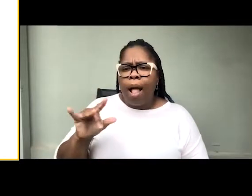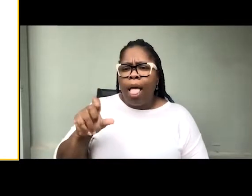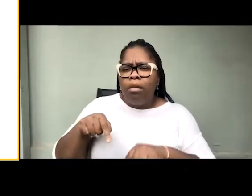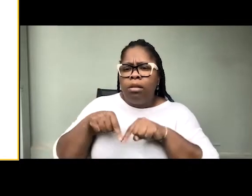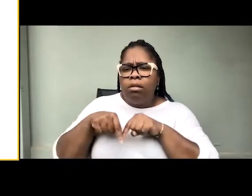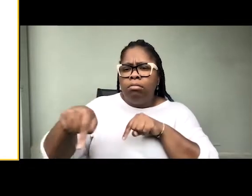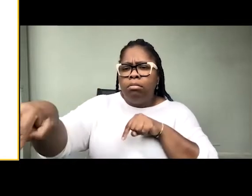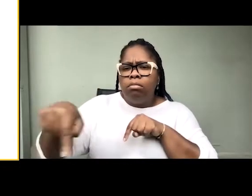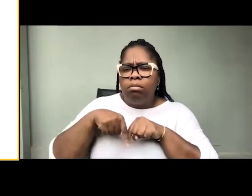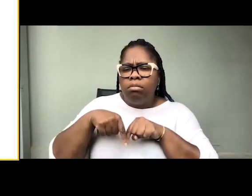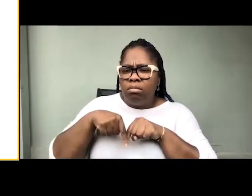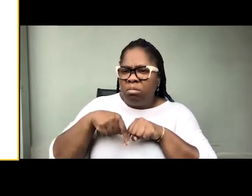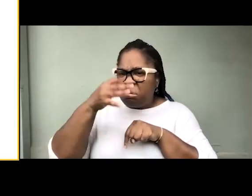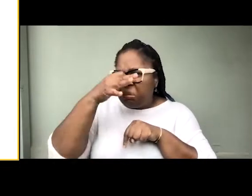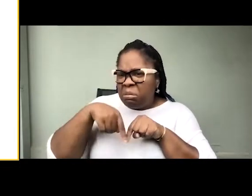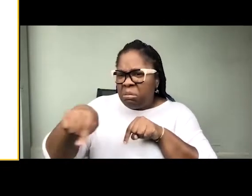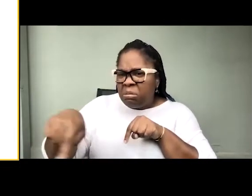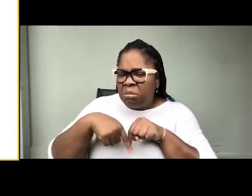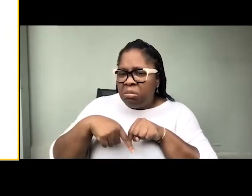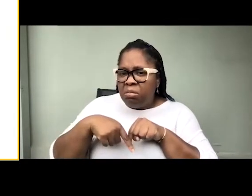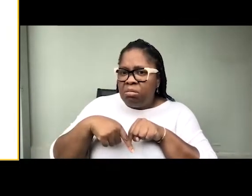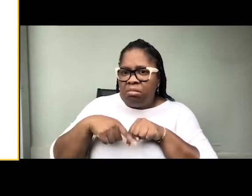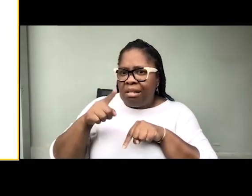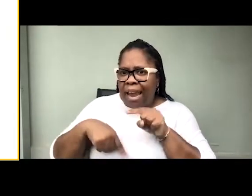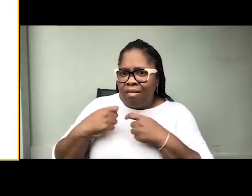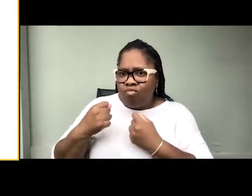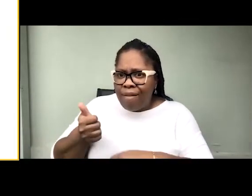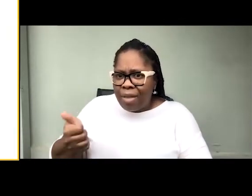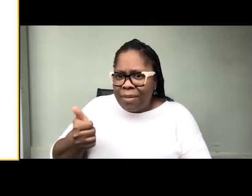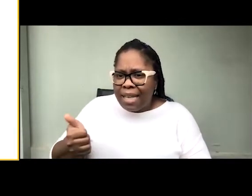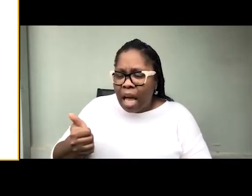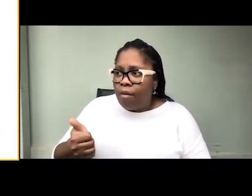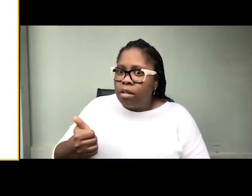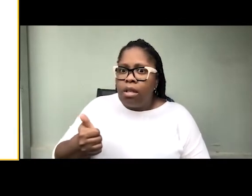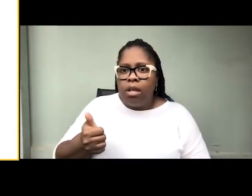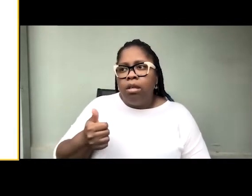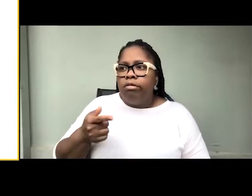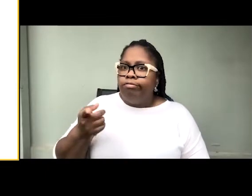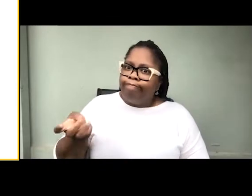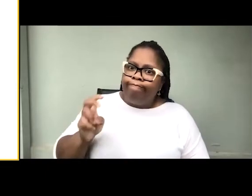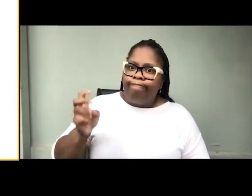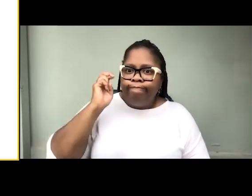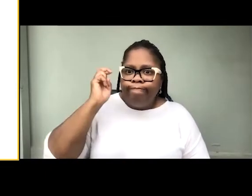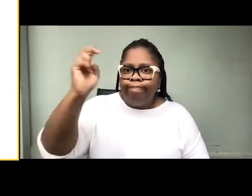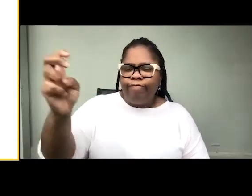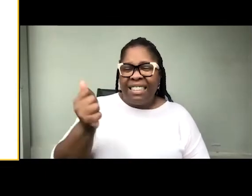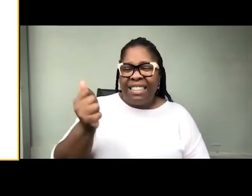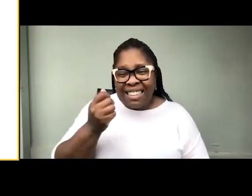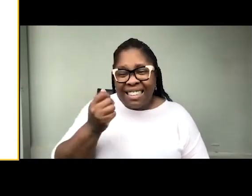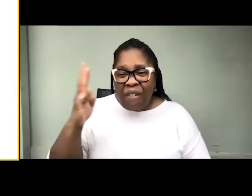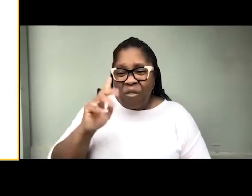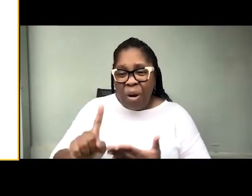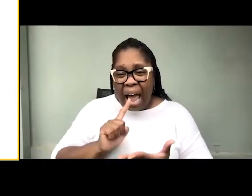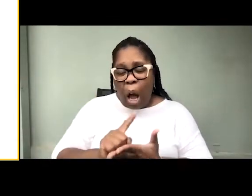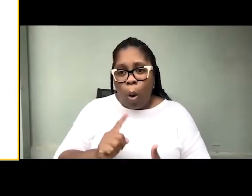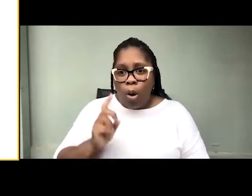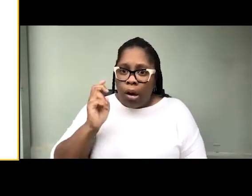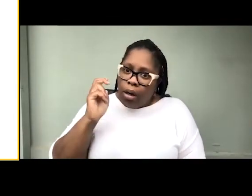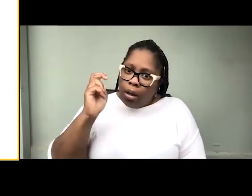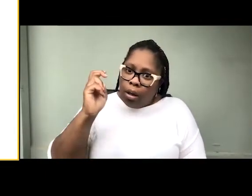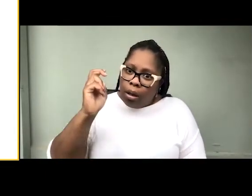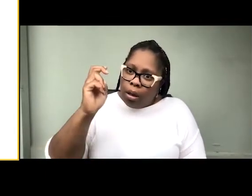several hours. They can't rely on transportation to get them to an appointment at a certain point in time, at a specific time. So there's a